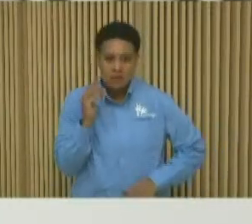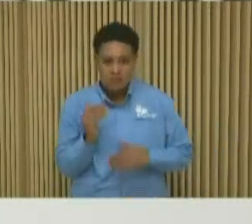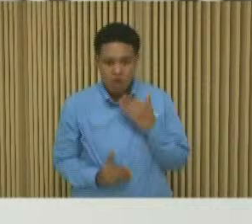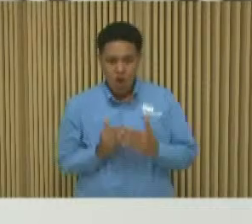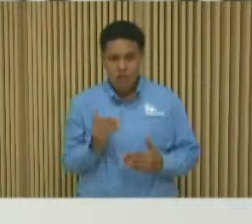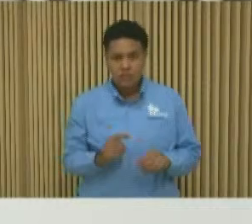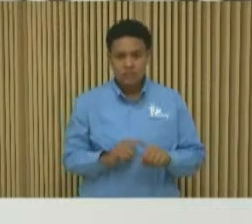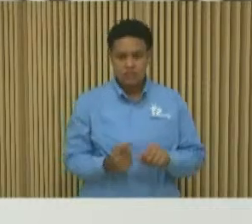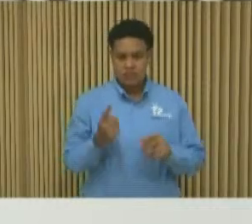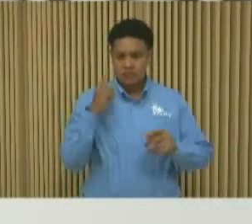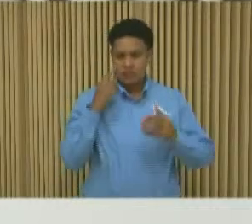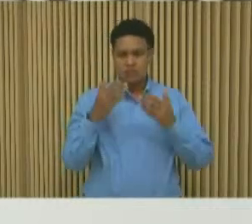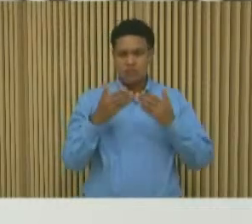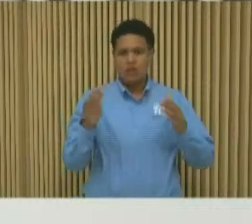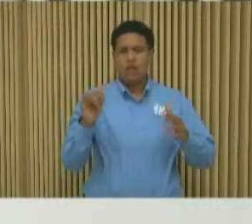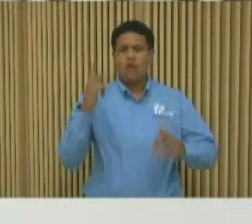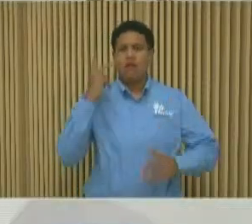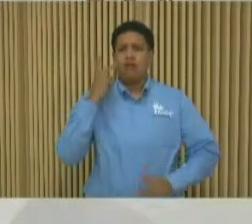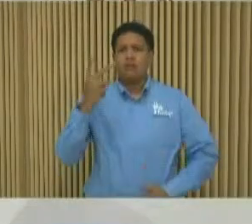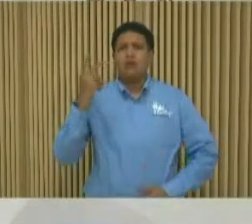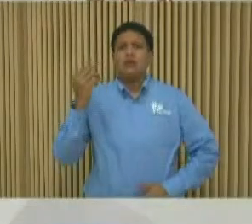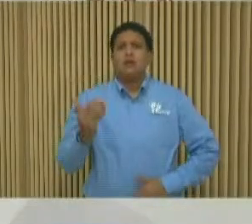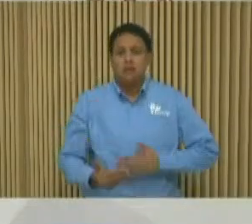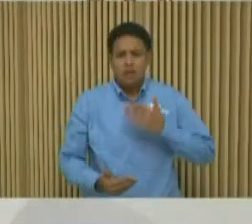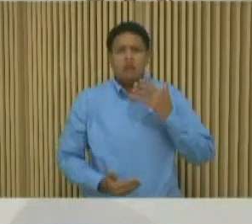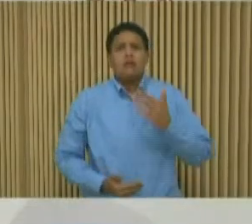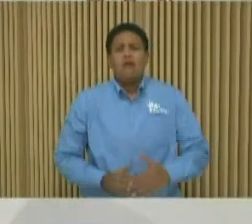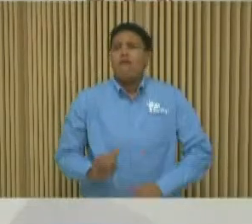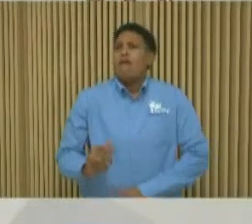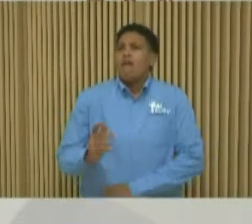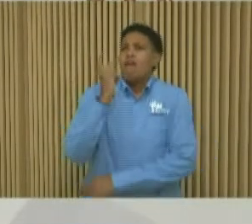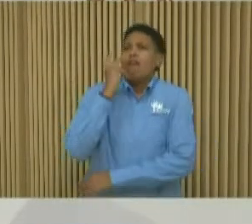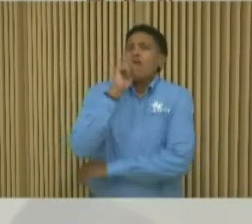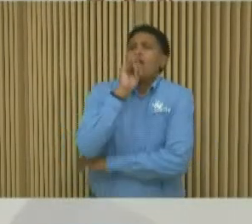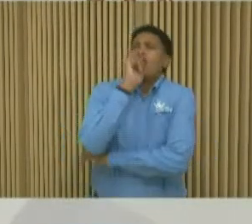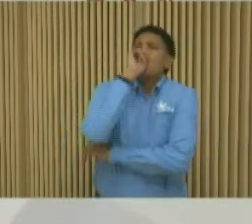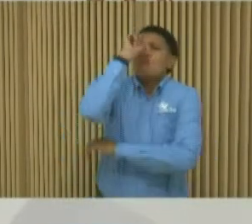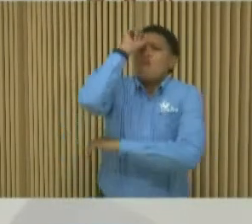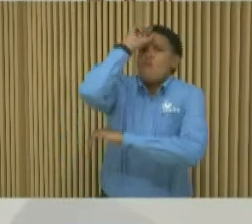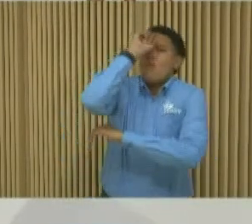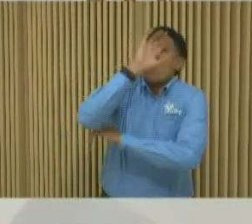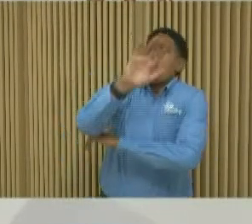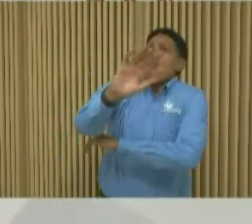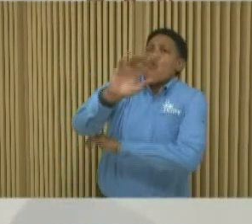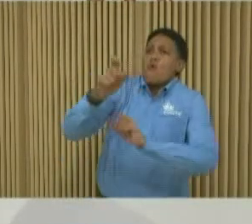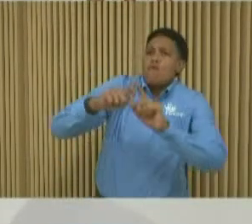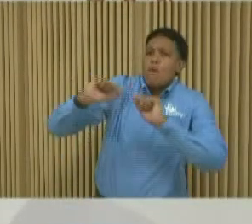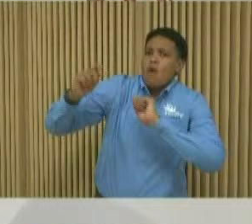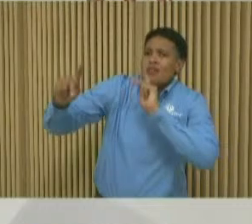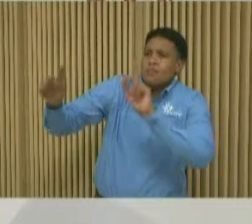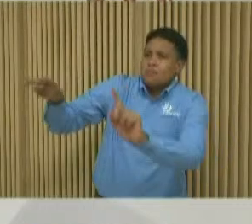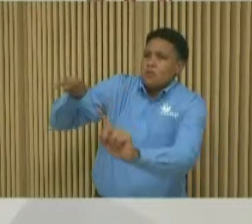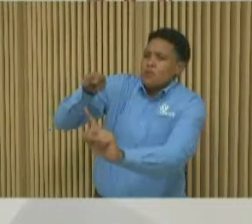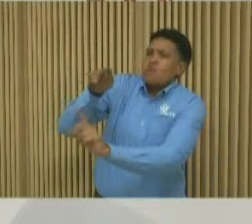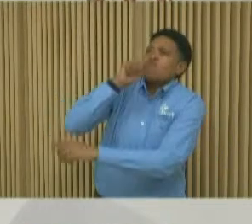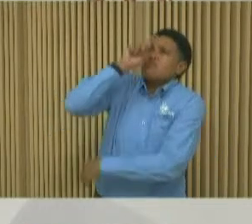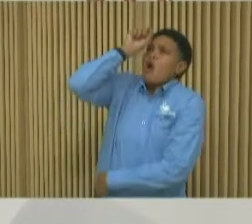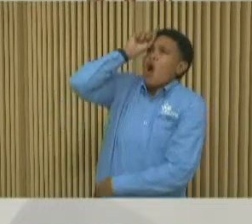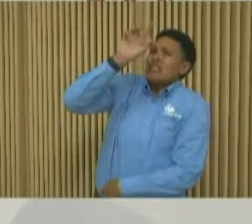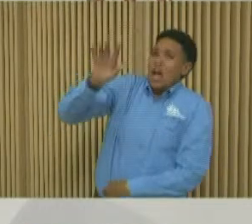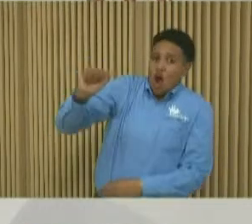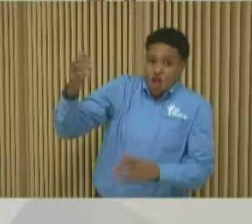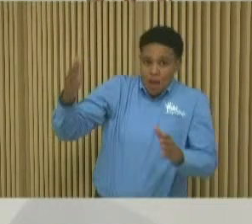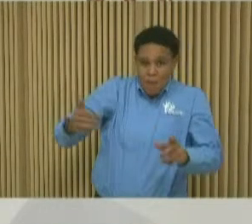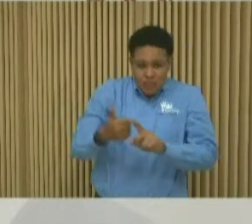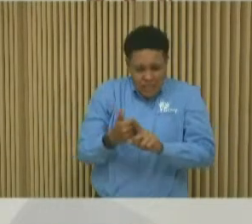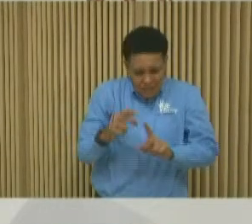to unfold and they see that they're understanding from the other person's perspective, the other person